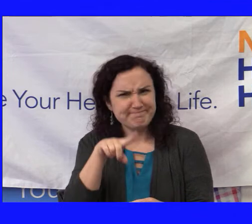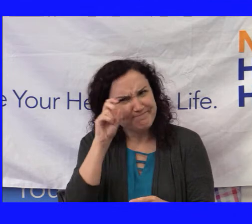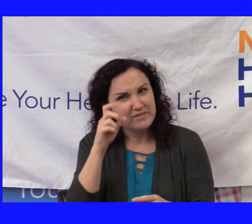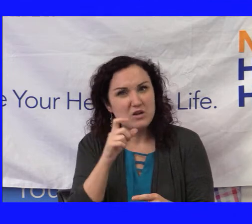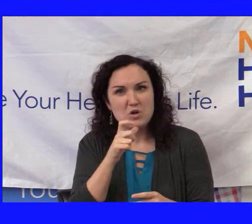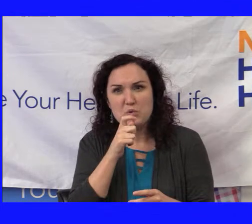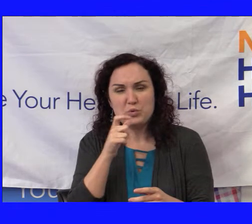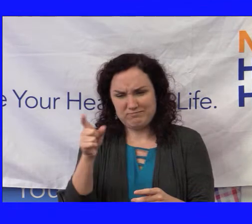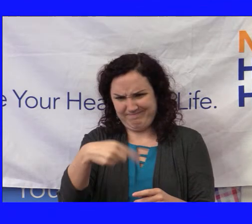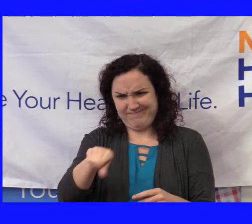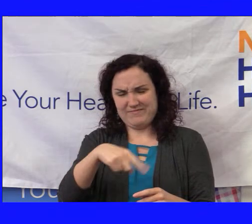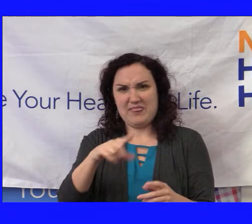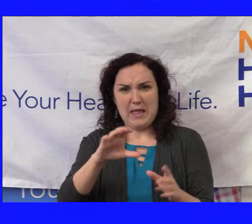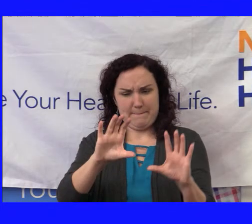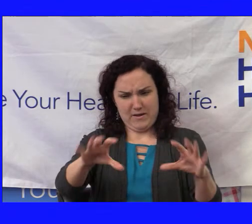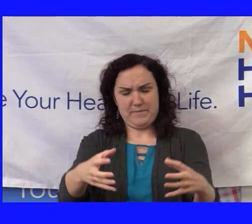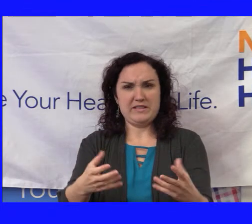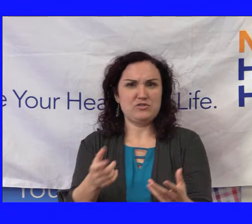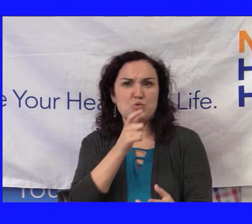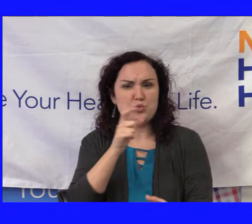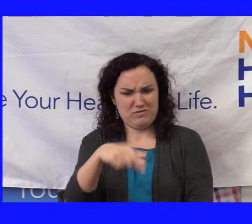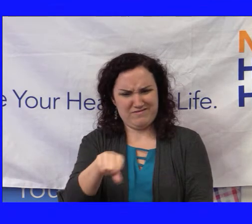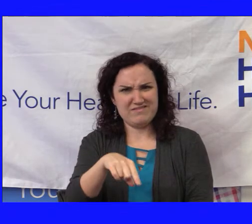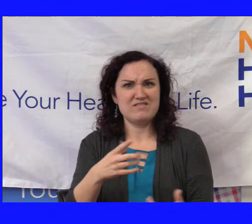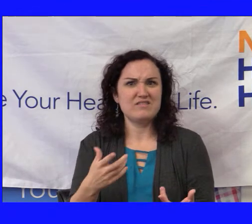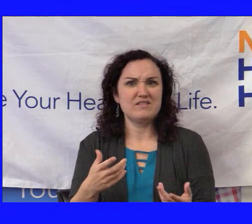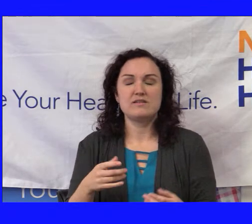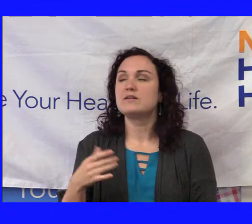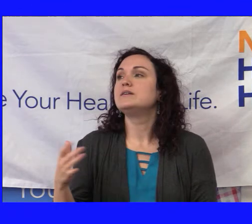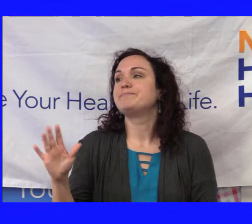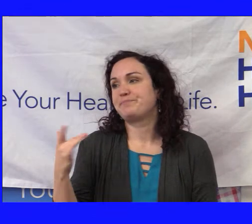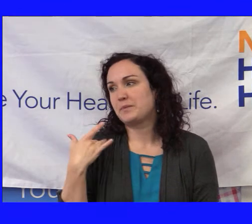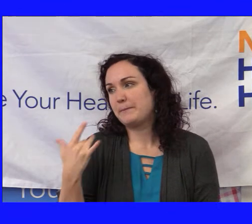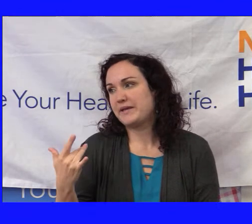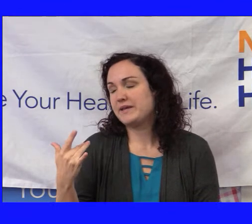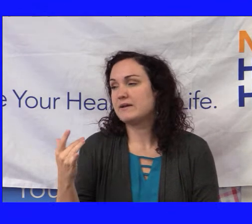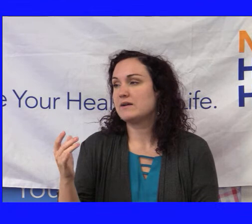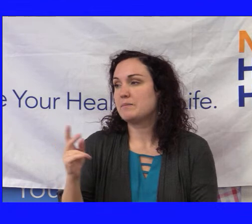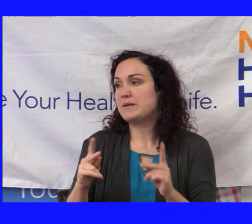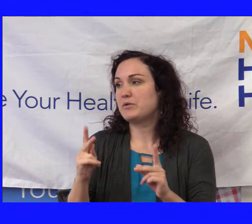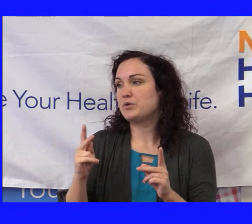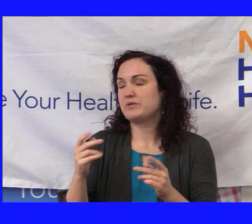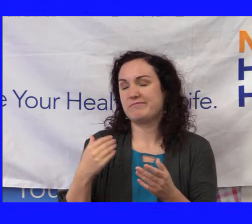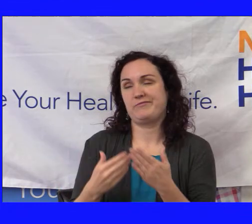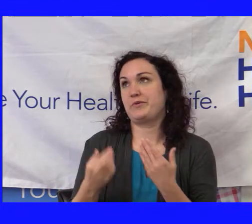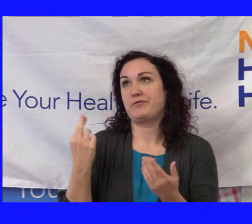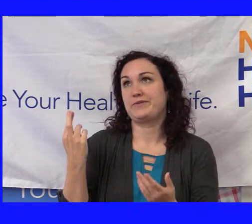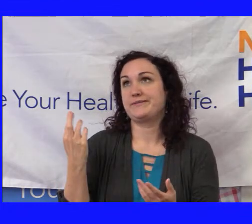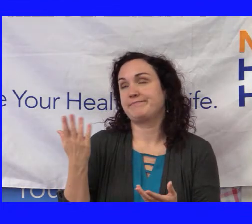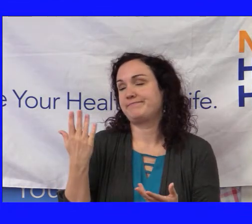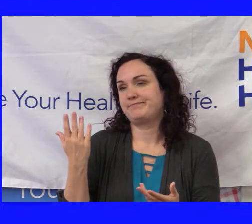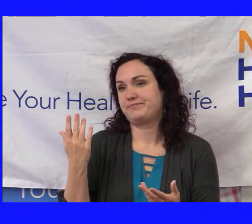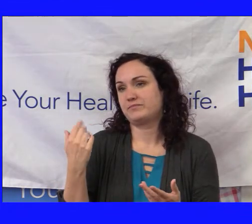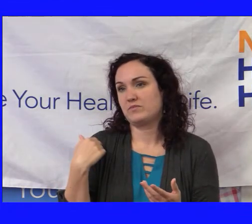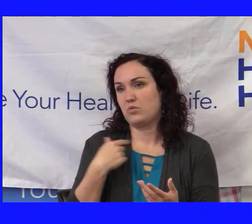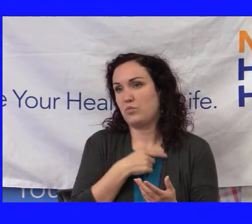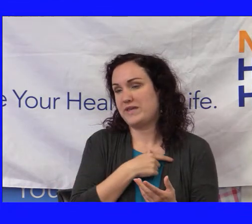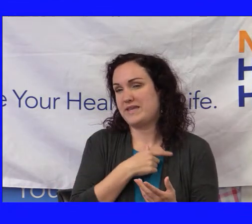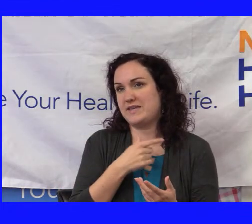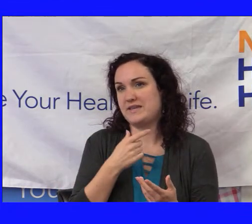be? I think it is typically people who, for whatever reason, we